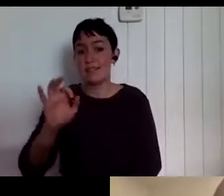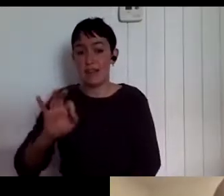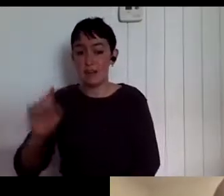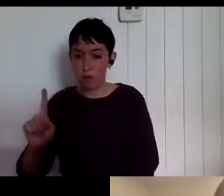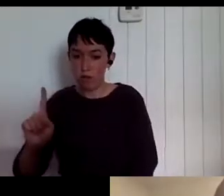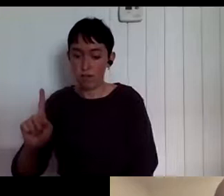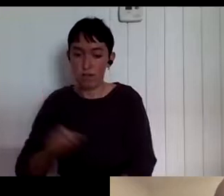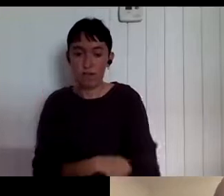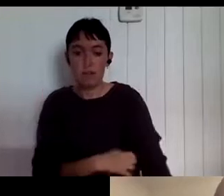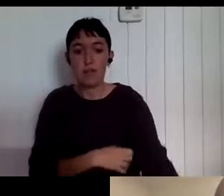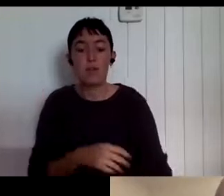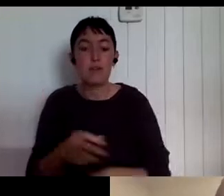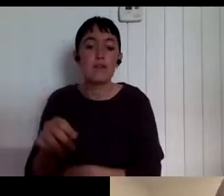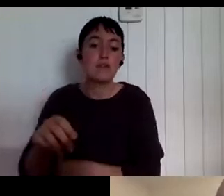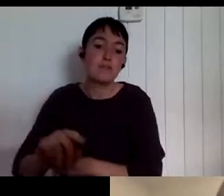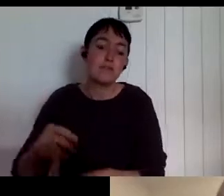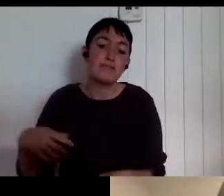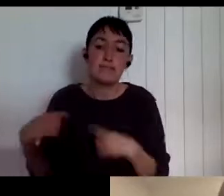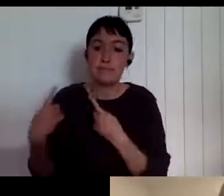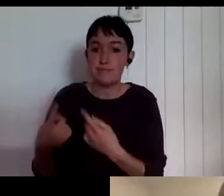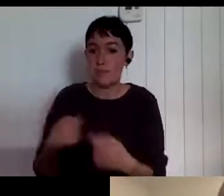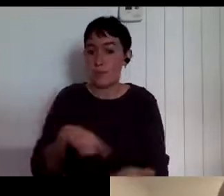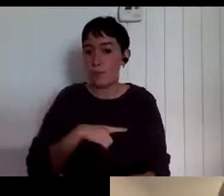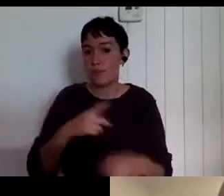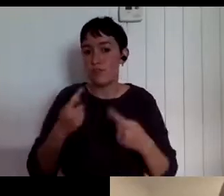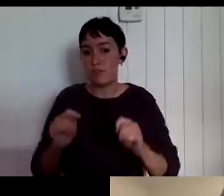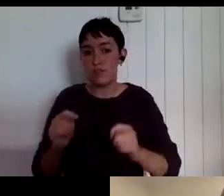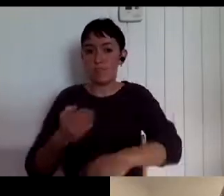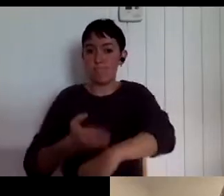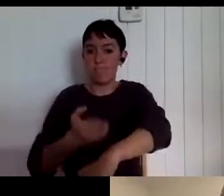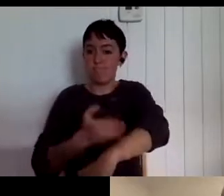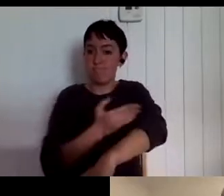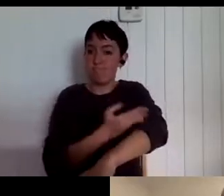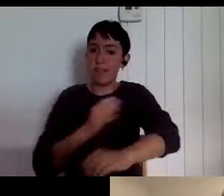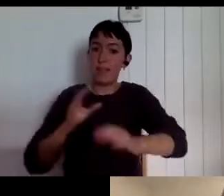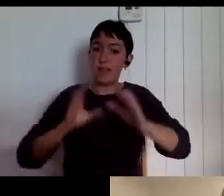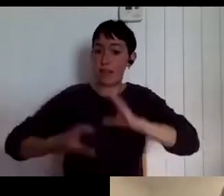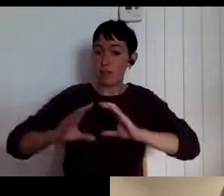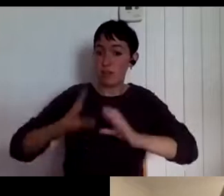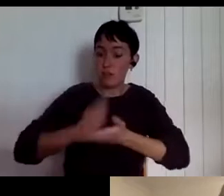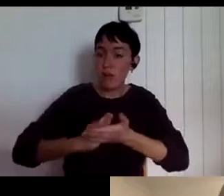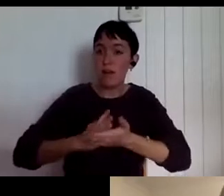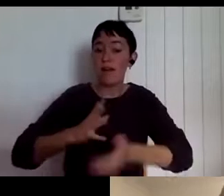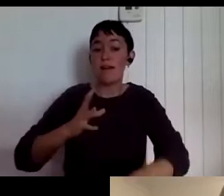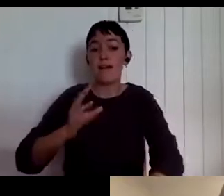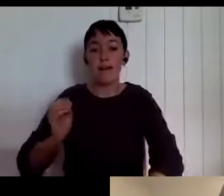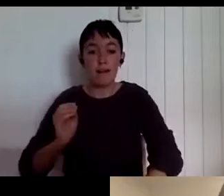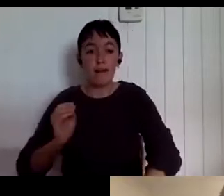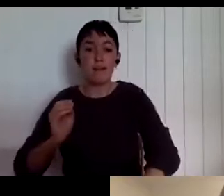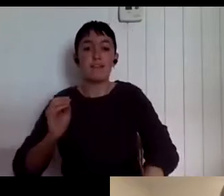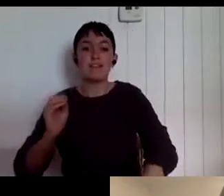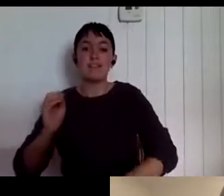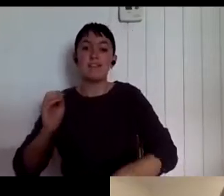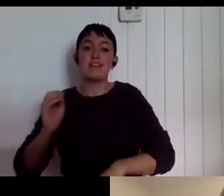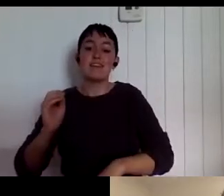to make those, as Miguel mentioned, try to improve the chemistry side of the electrolyte, as well as trying to make sure you can put more and more